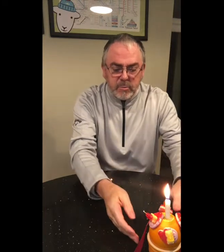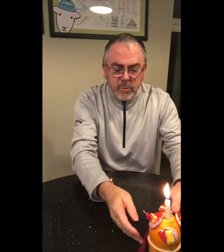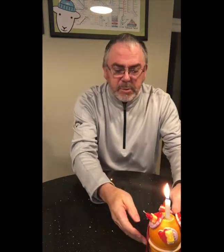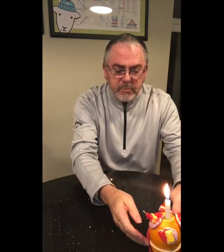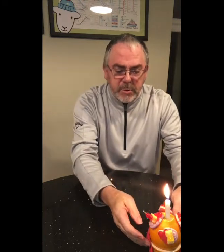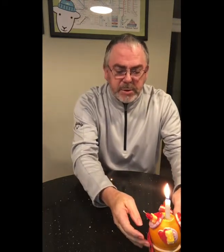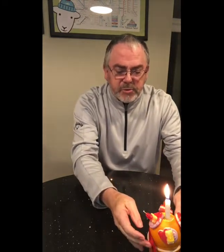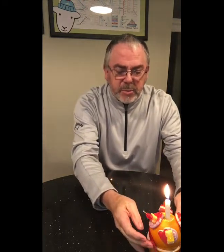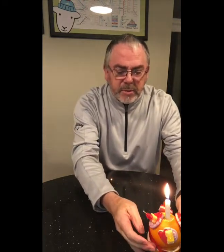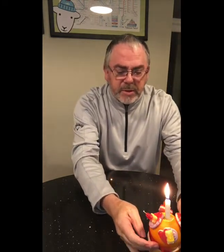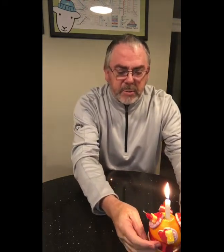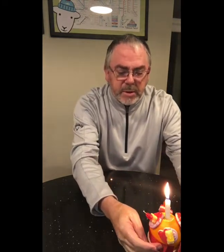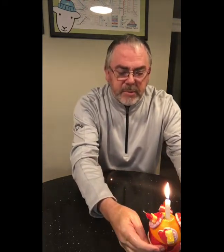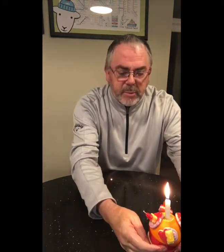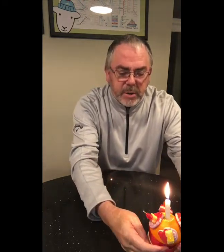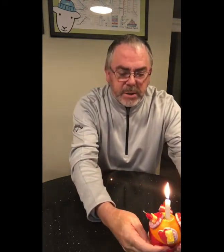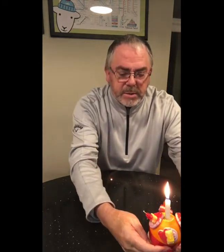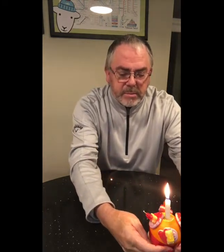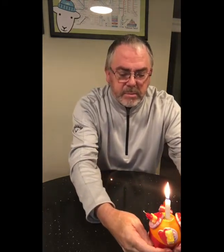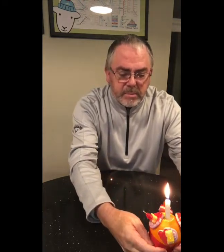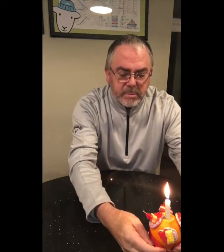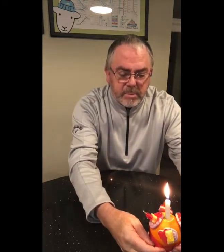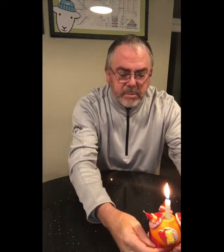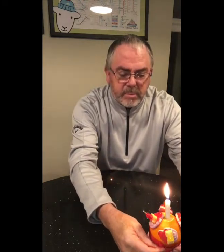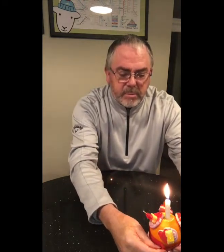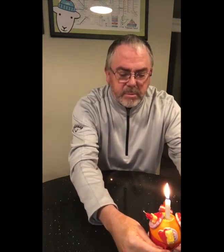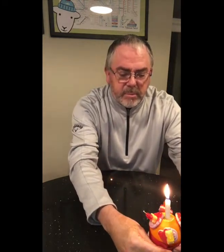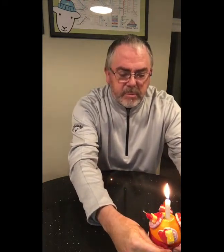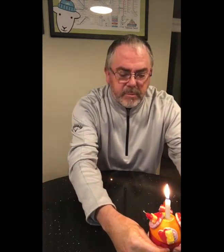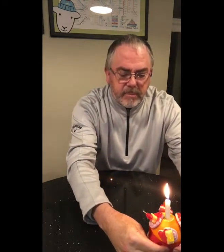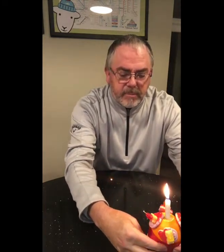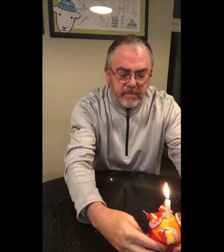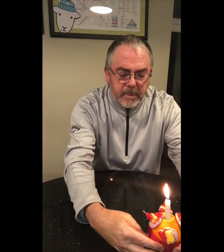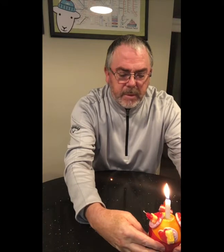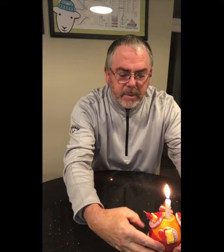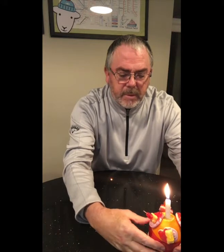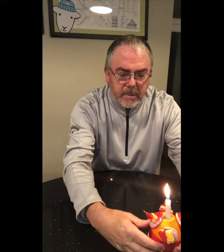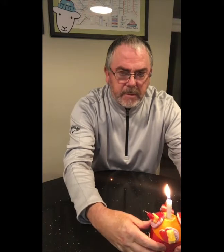Oh, ribbon is dropping off that one, never mind.